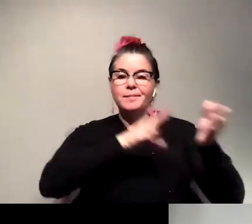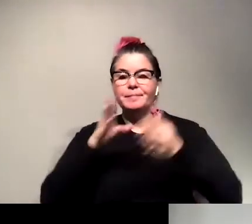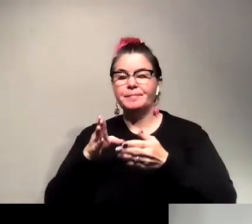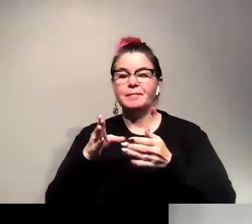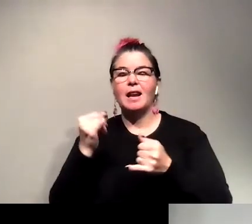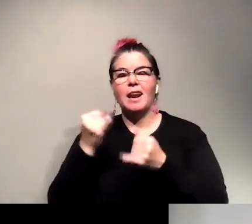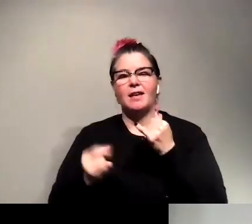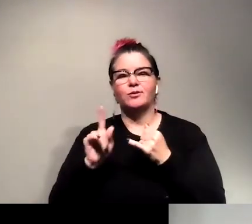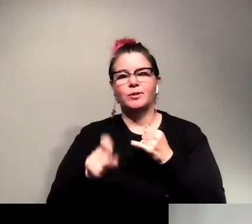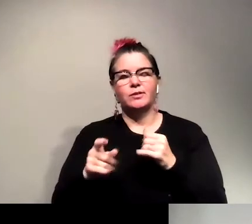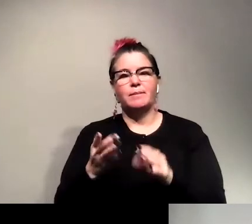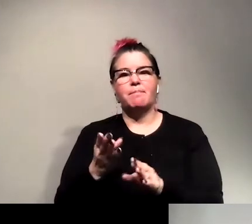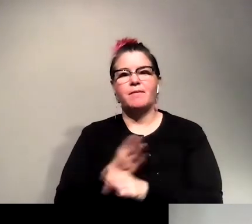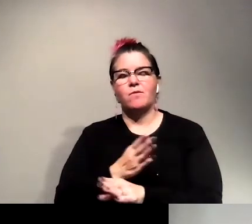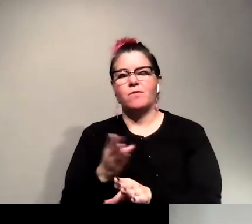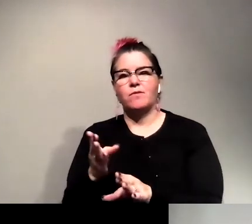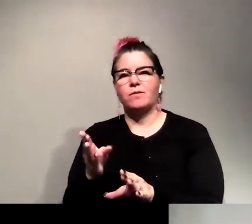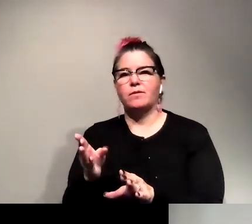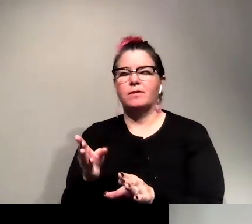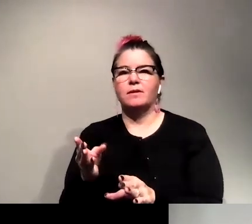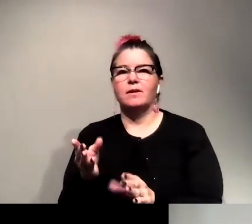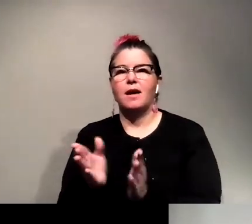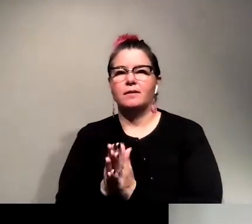the last question before we ask the last couple is,